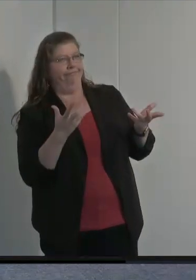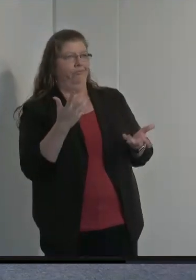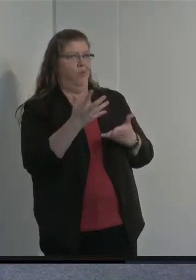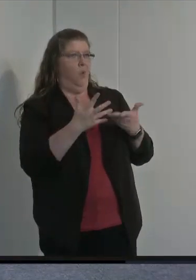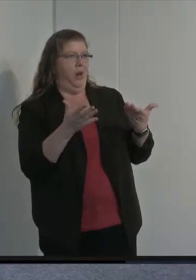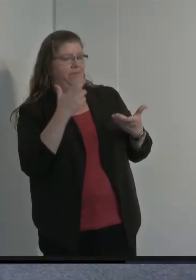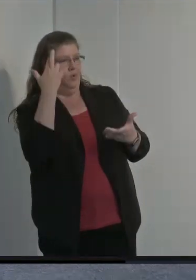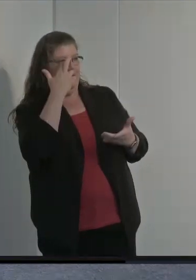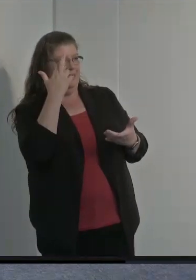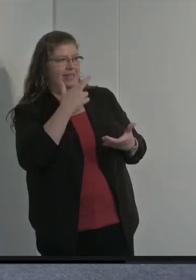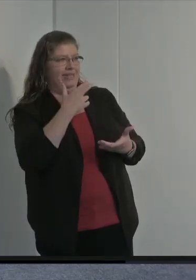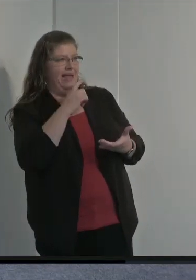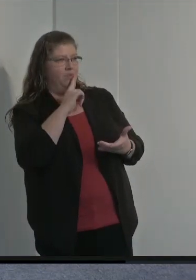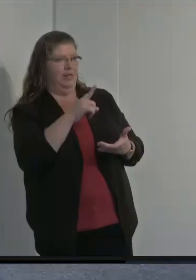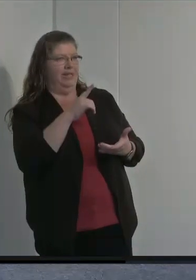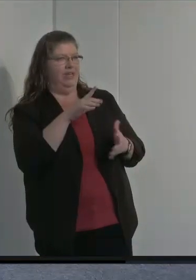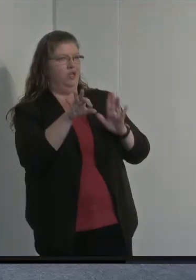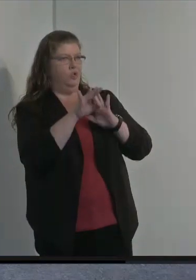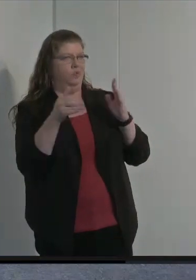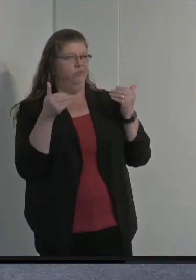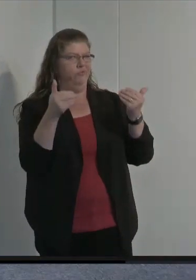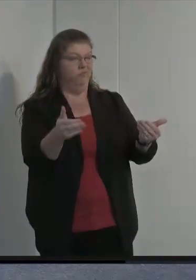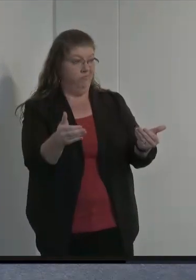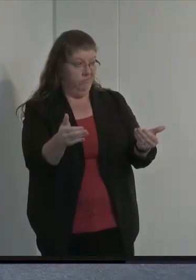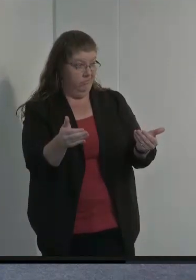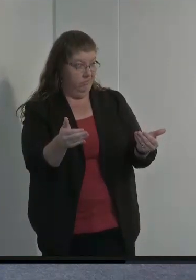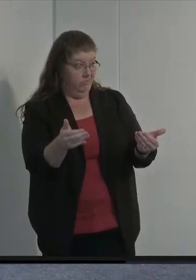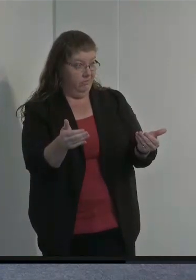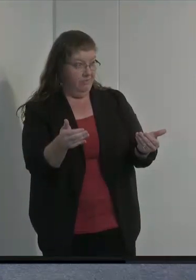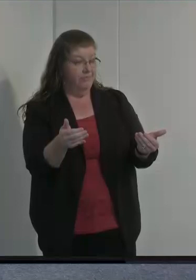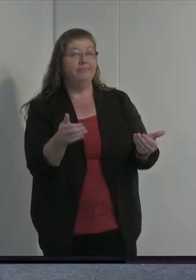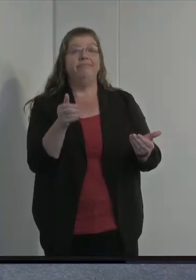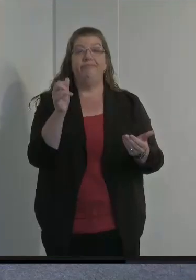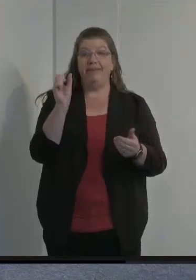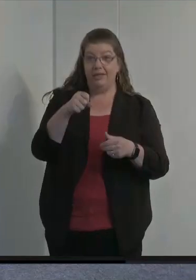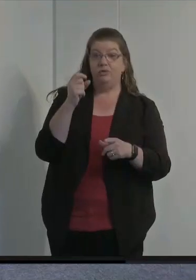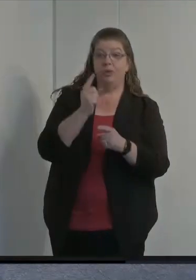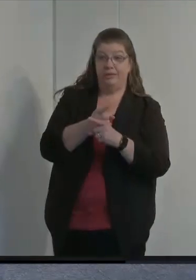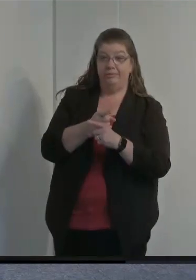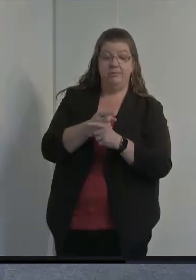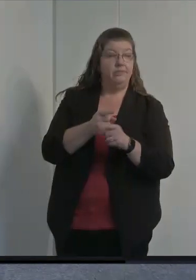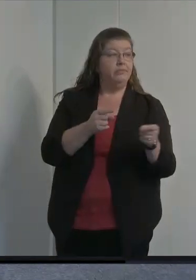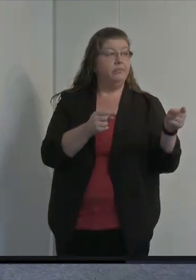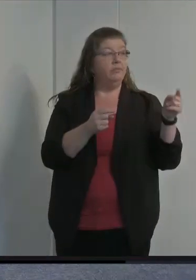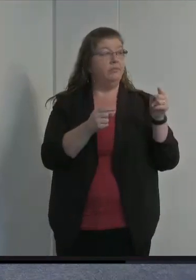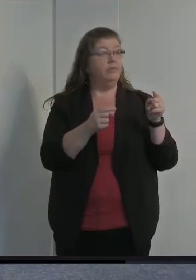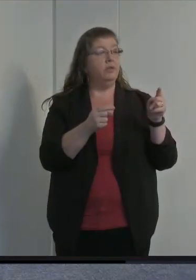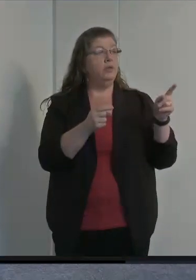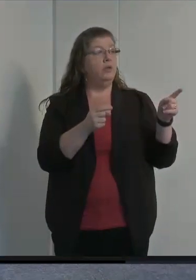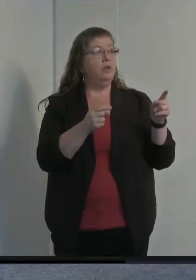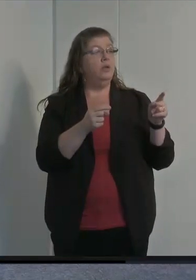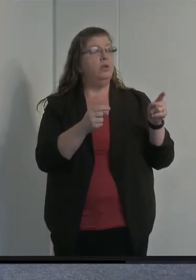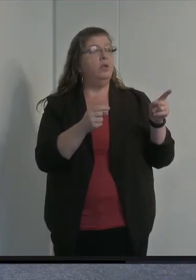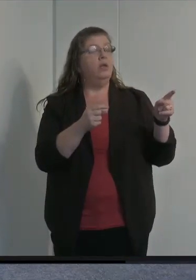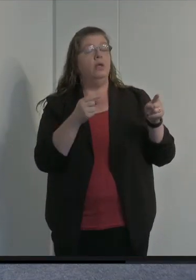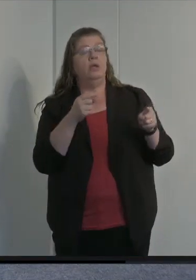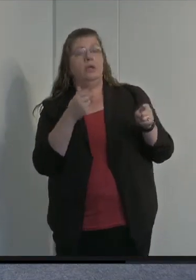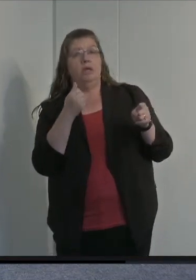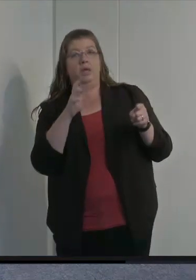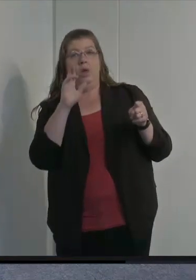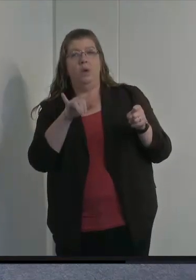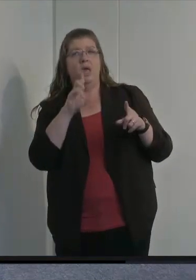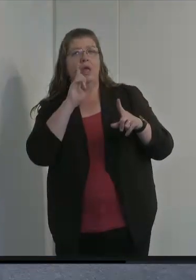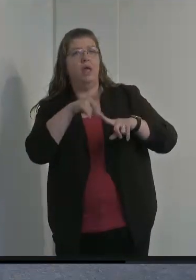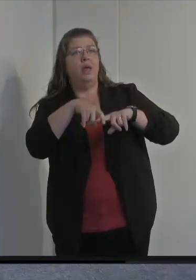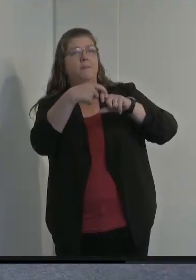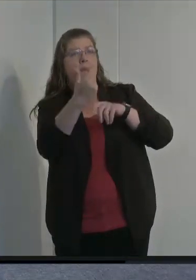reasons, they're sometimes choosing not to. Is that correct? And, Okay. I think that's Second question relates Bolton, to let me just pause